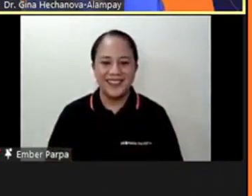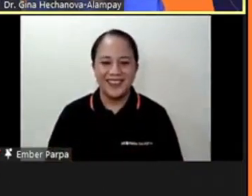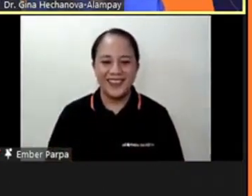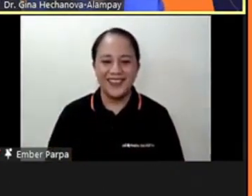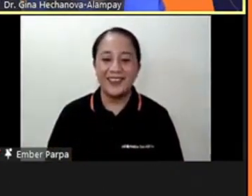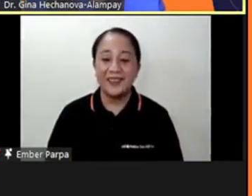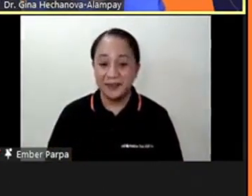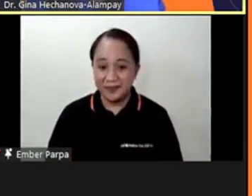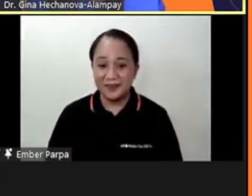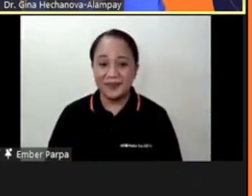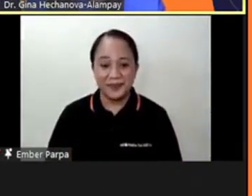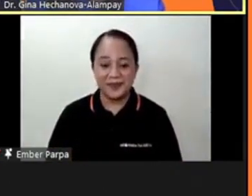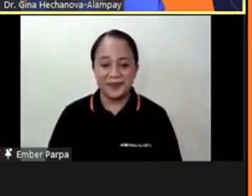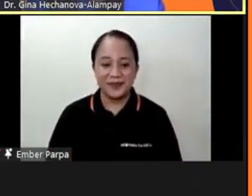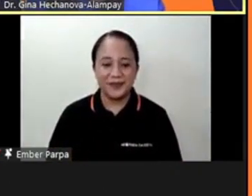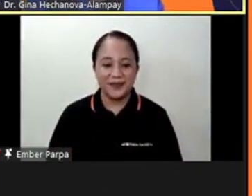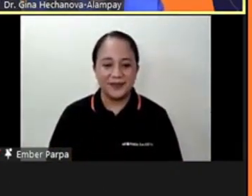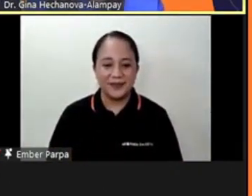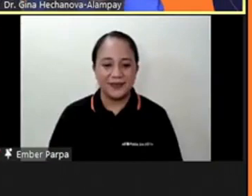Okay.